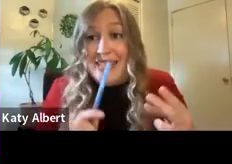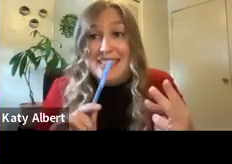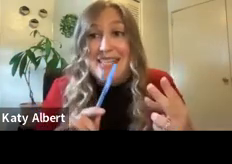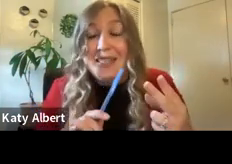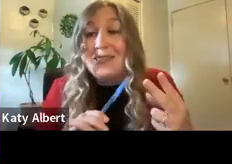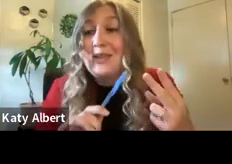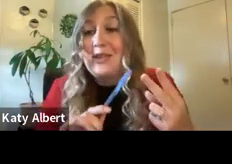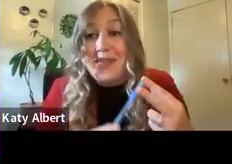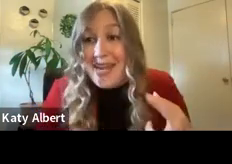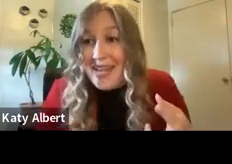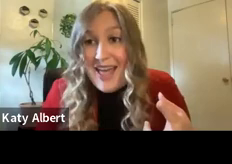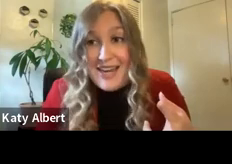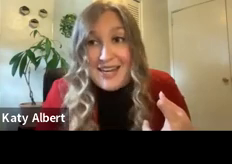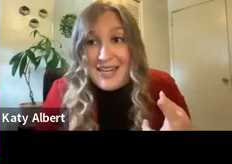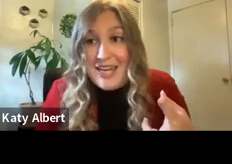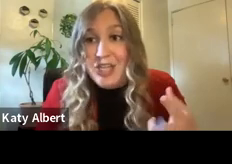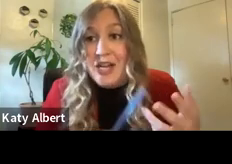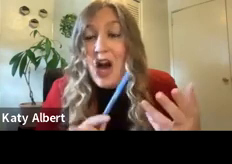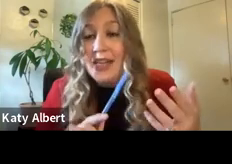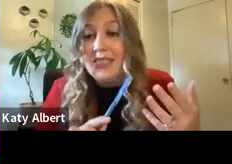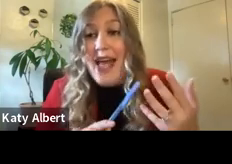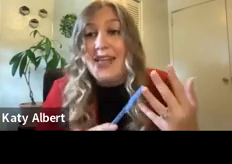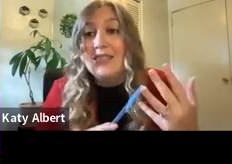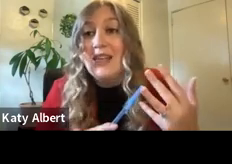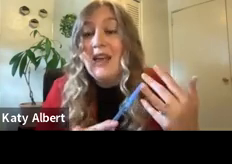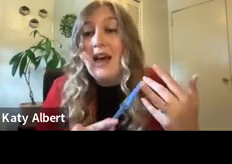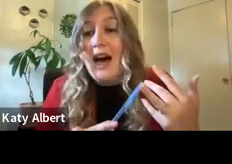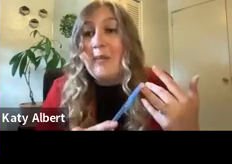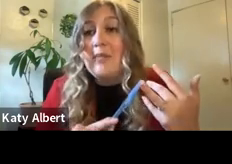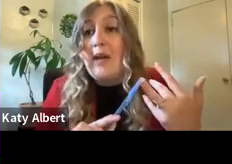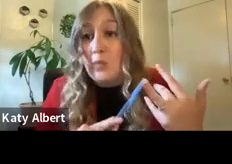best practices, creating that engaging content,